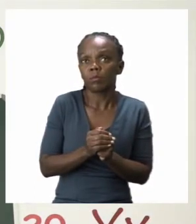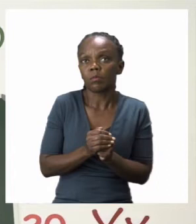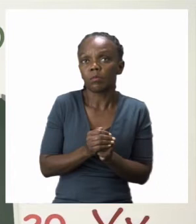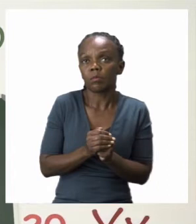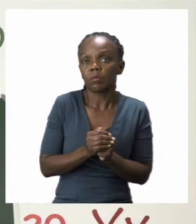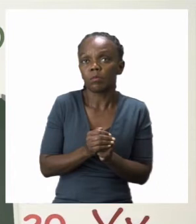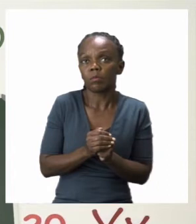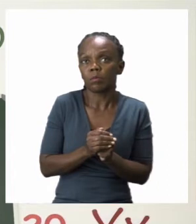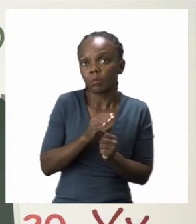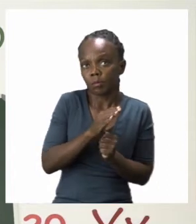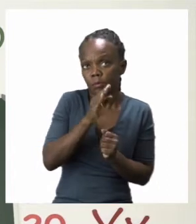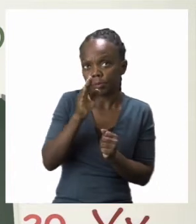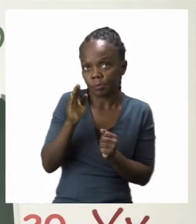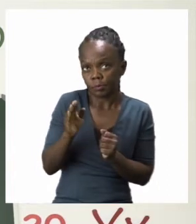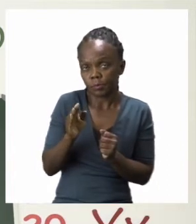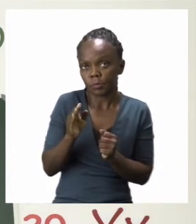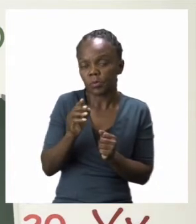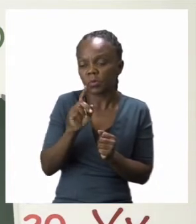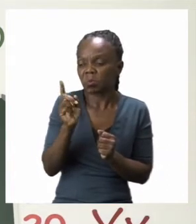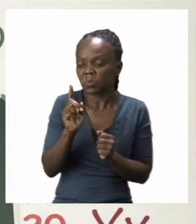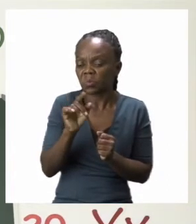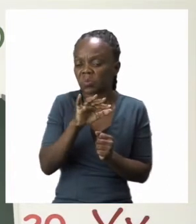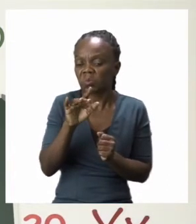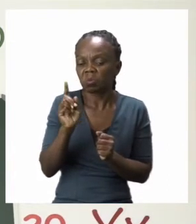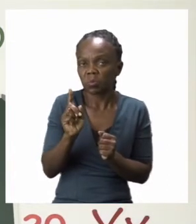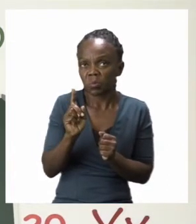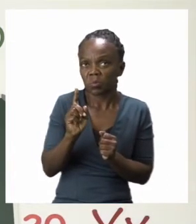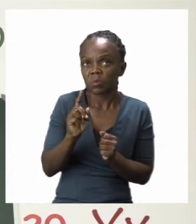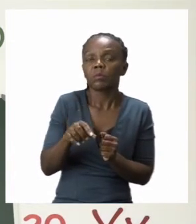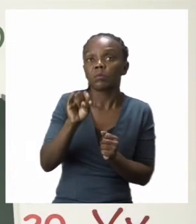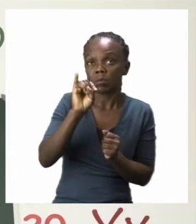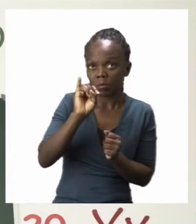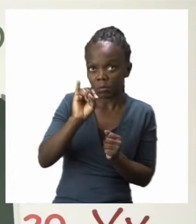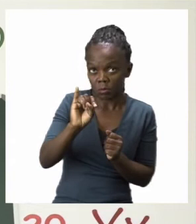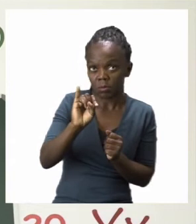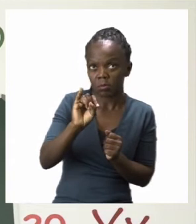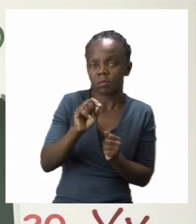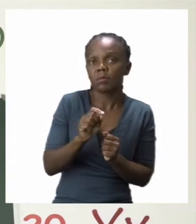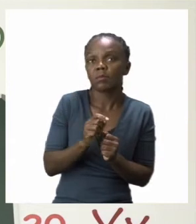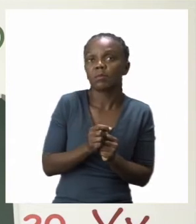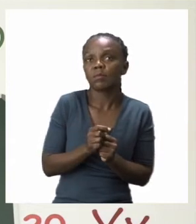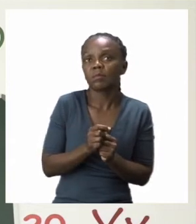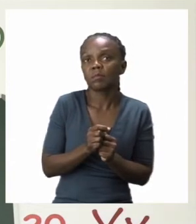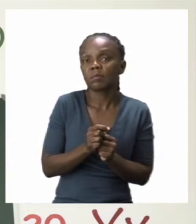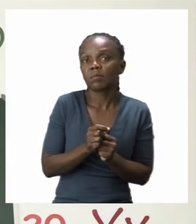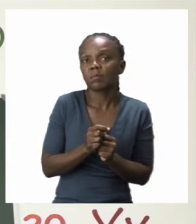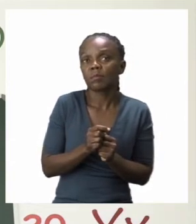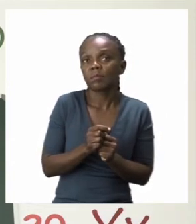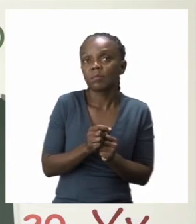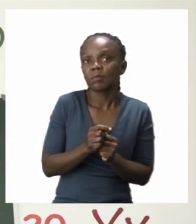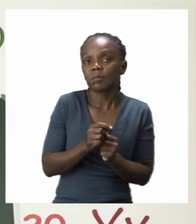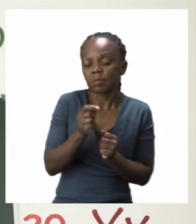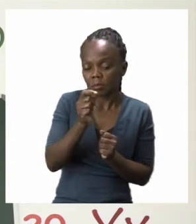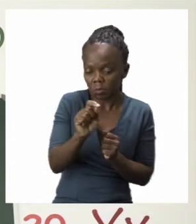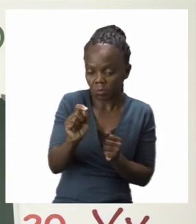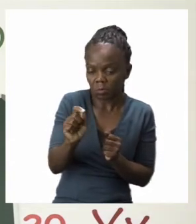And then after that, we need an I. So we're going to take our I